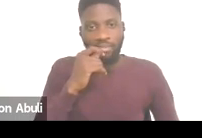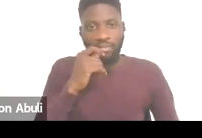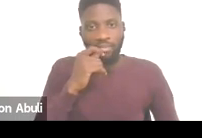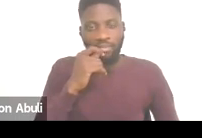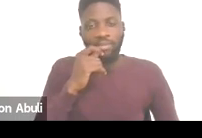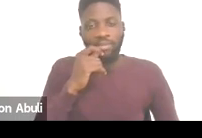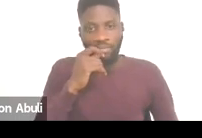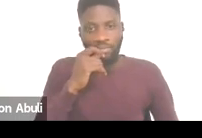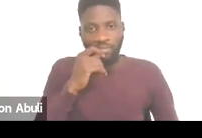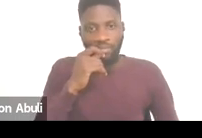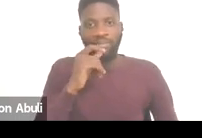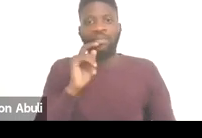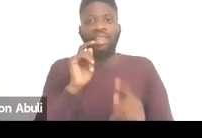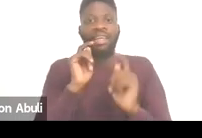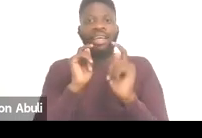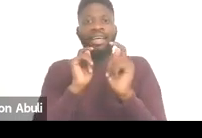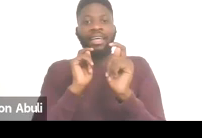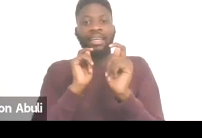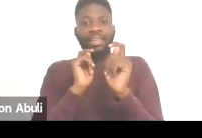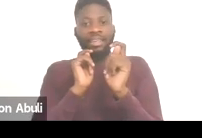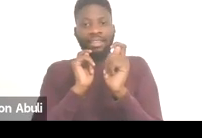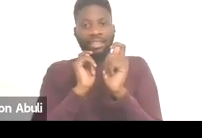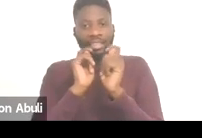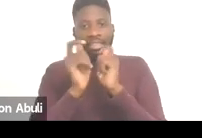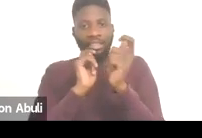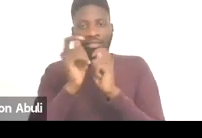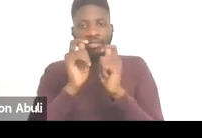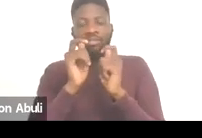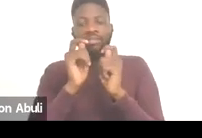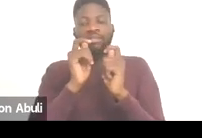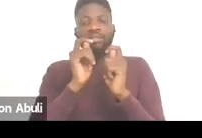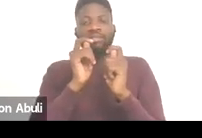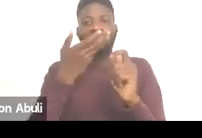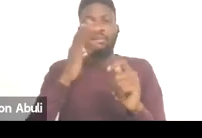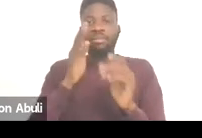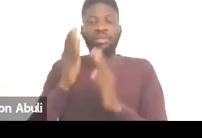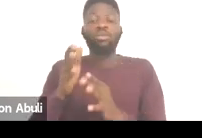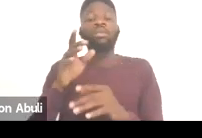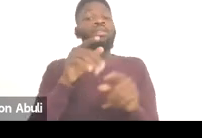Interview feedback is a personal. I can also add that sometimes employees want.